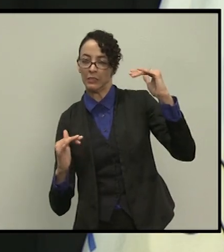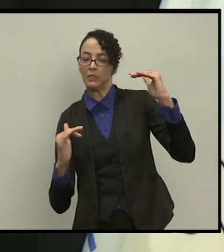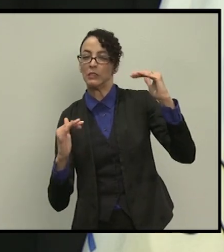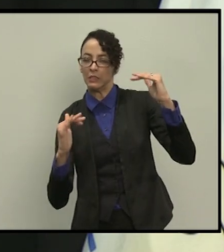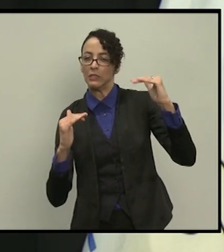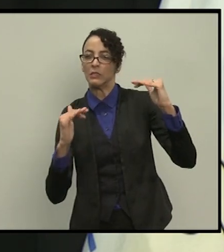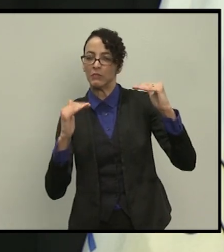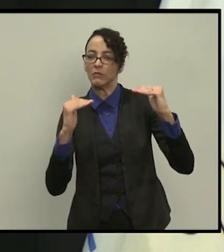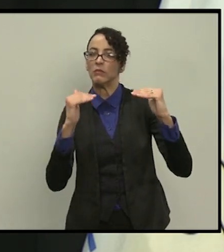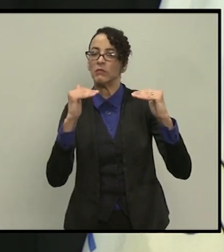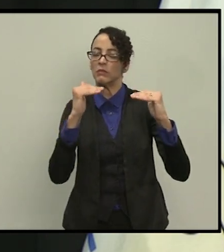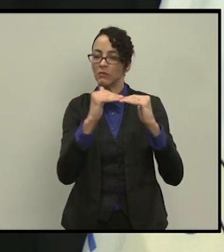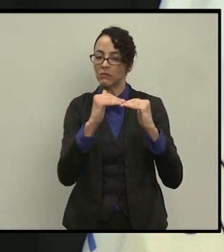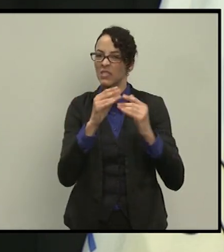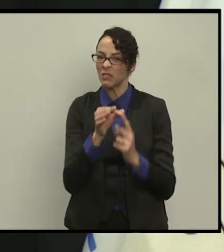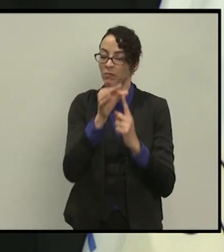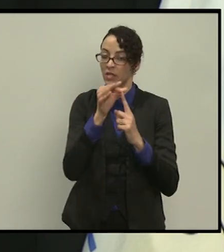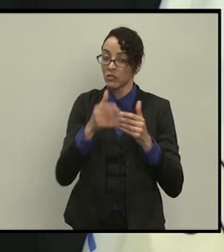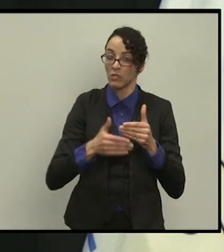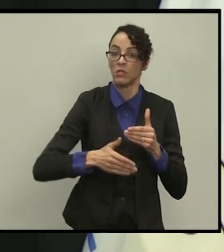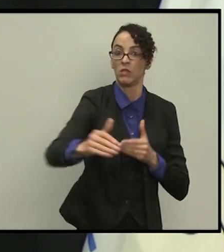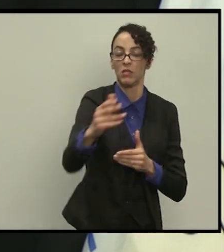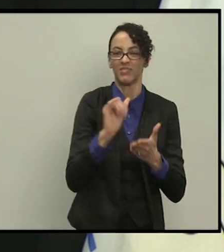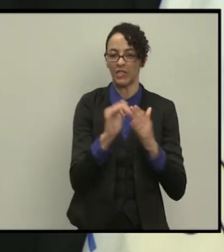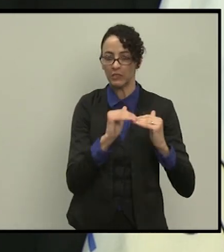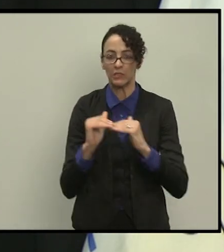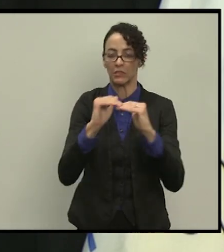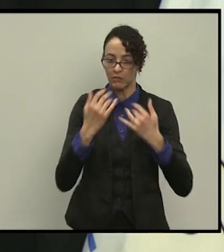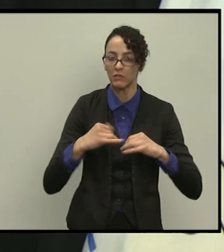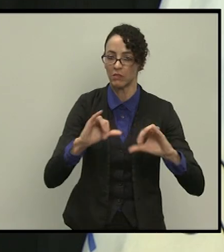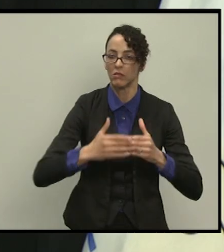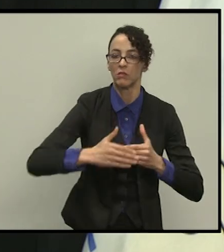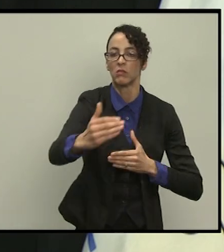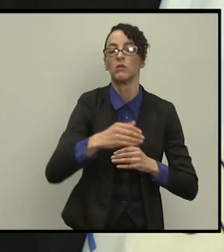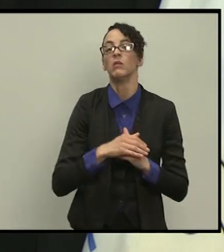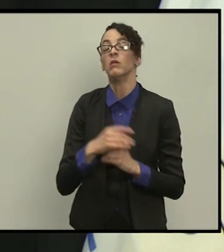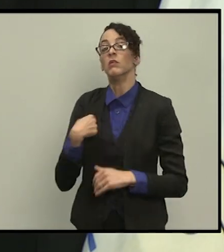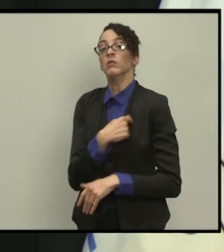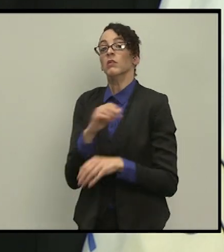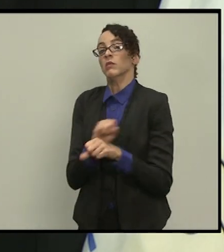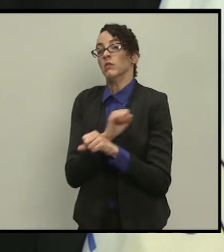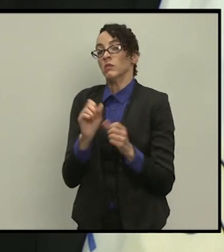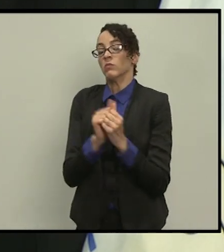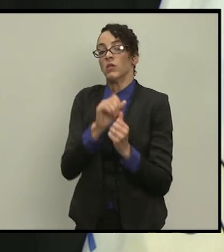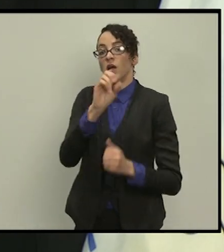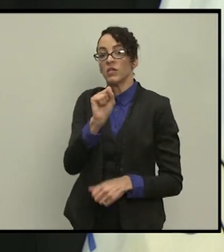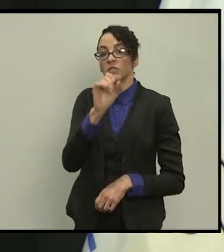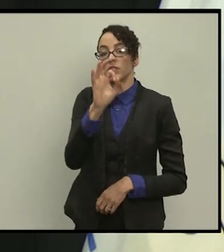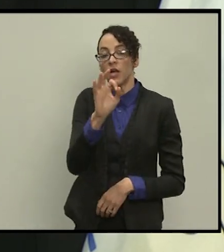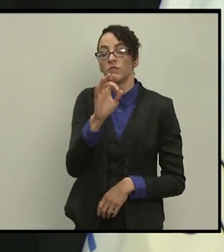not wider. We have been partnering with the San Francisco Unified School District and their